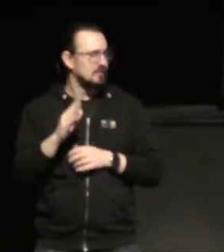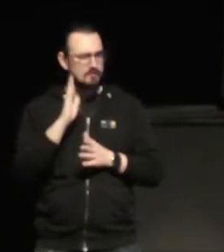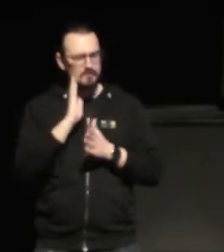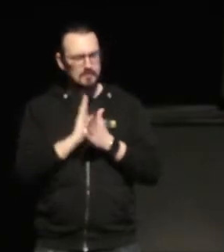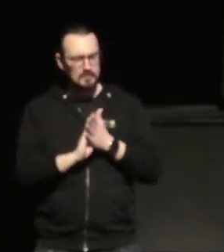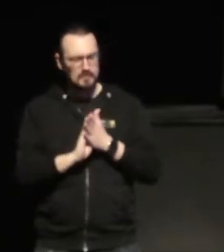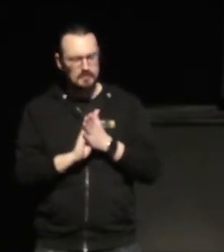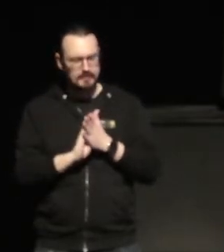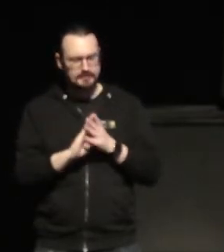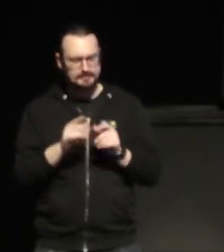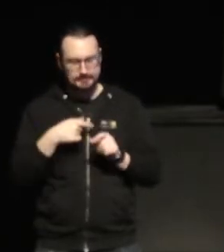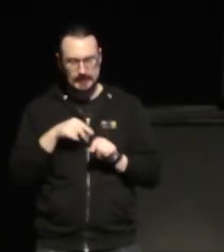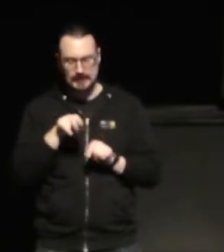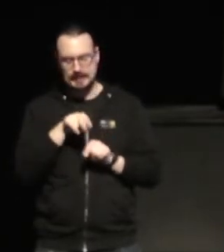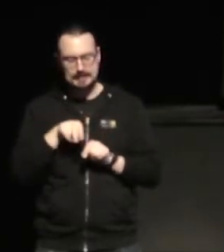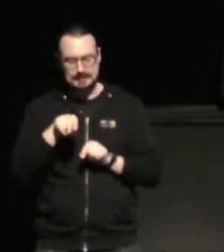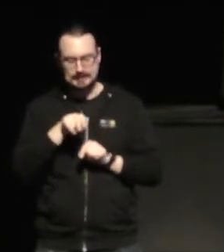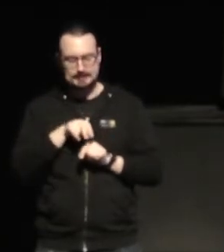sorry for the